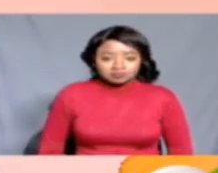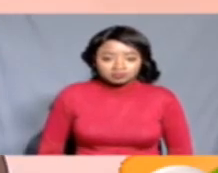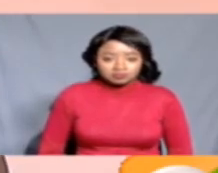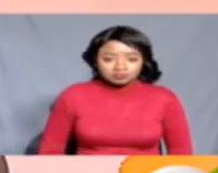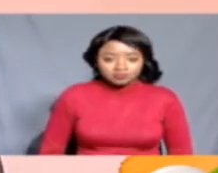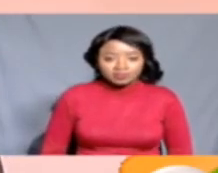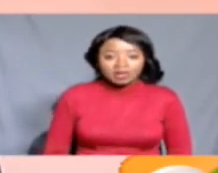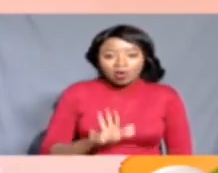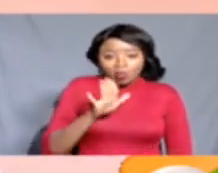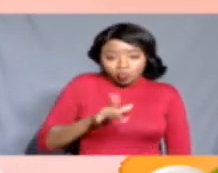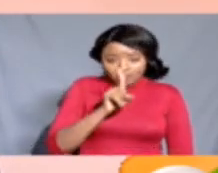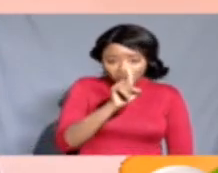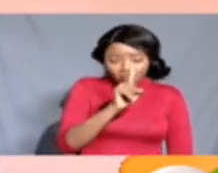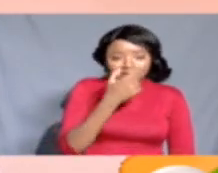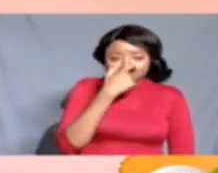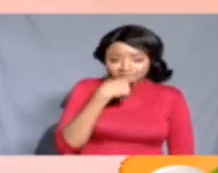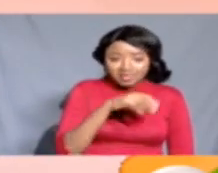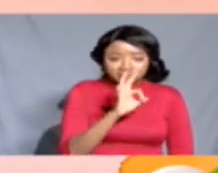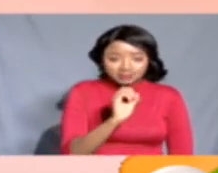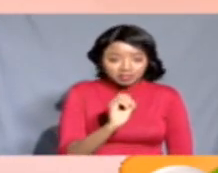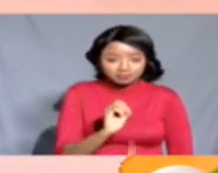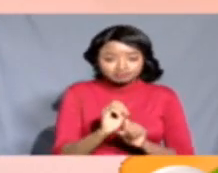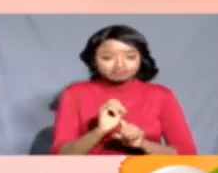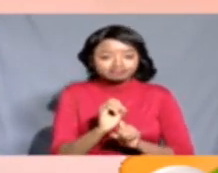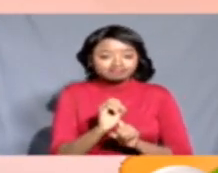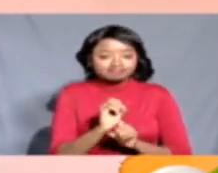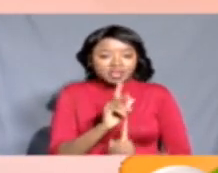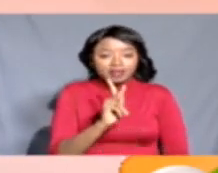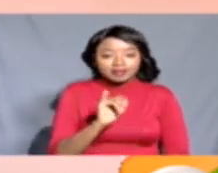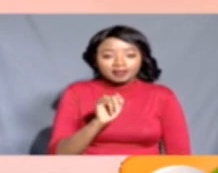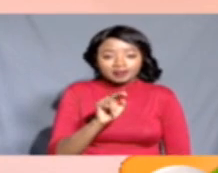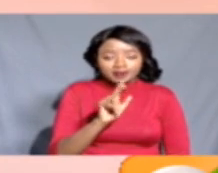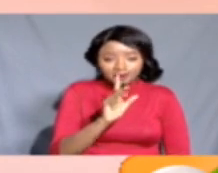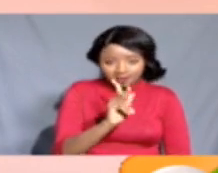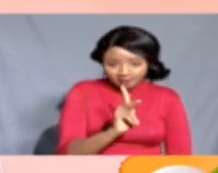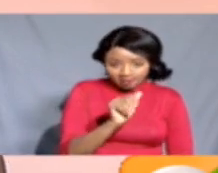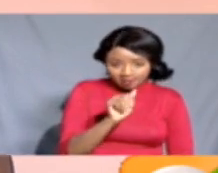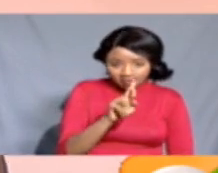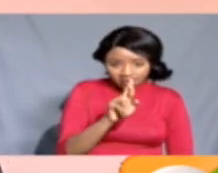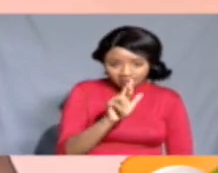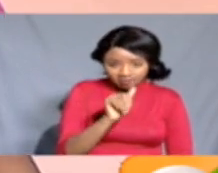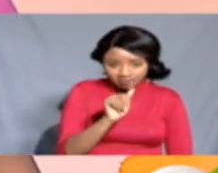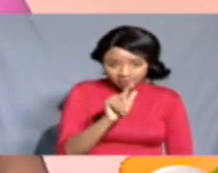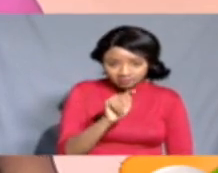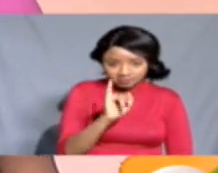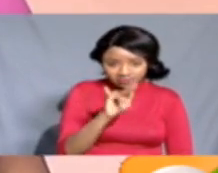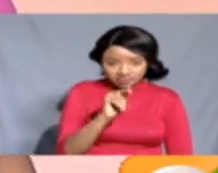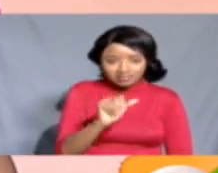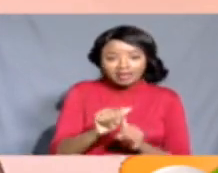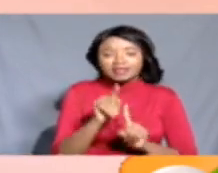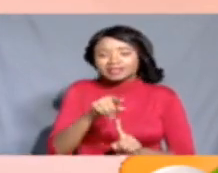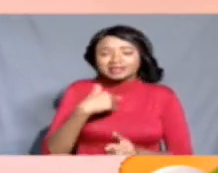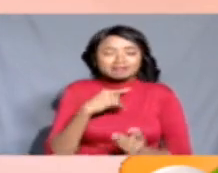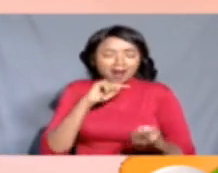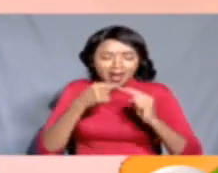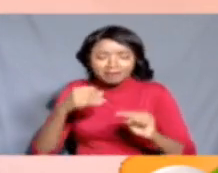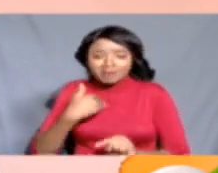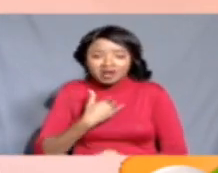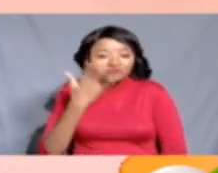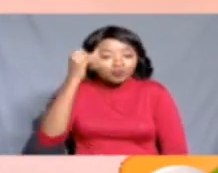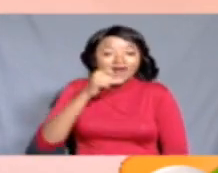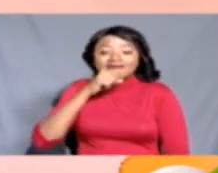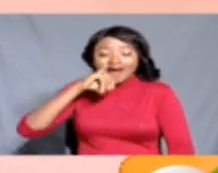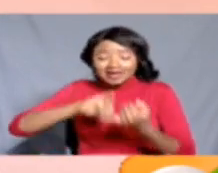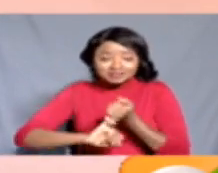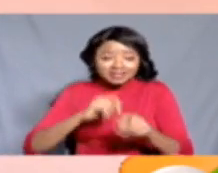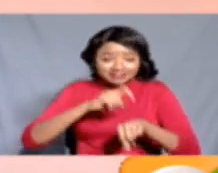A 30-year-old woman in Karatina is nursing 17 knife wounds said to have been inflicted by her husband during a